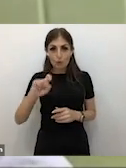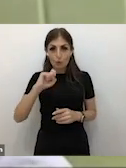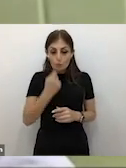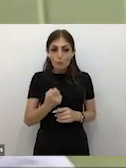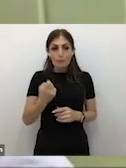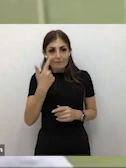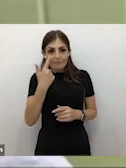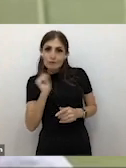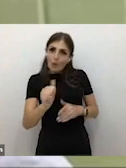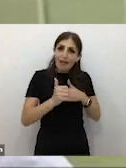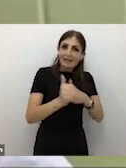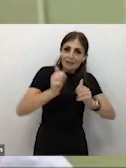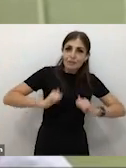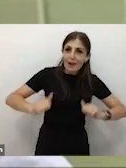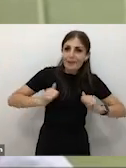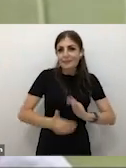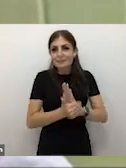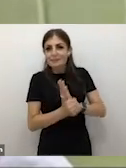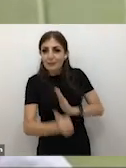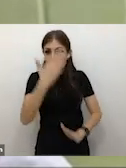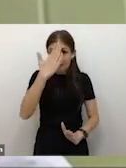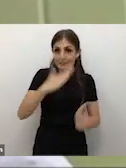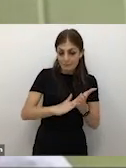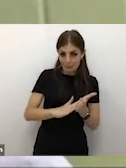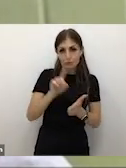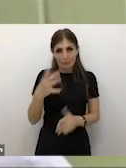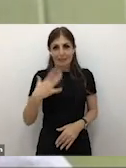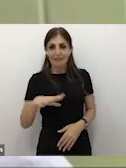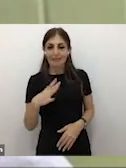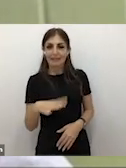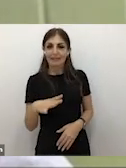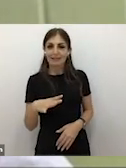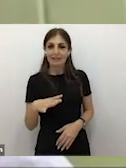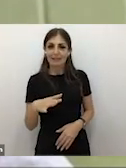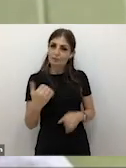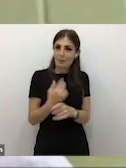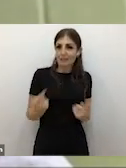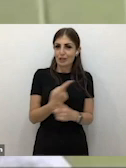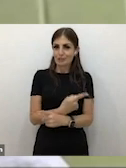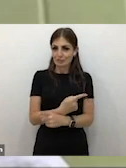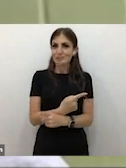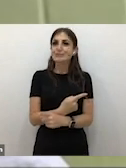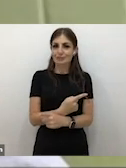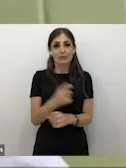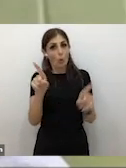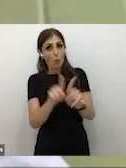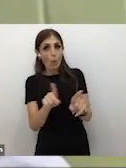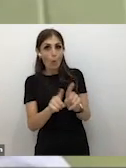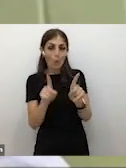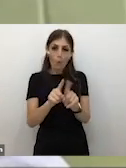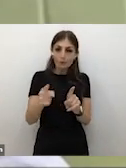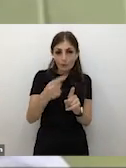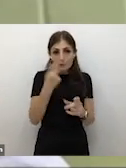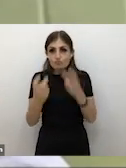your leadership practices and the skills and experiences that you need to make change. You'll also be exploring the